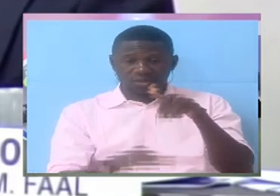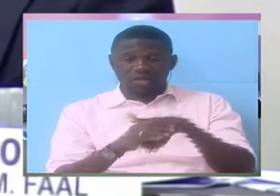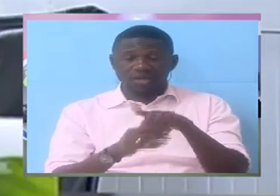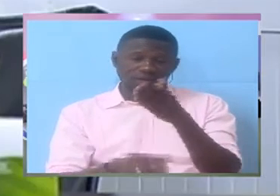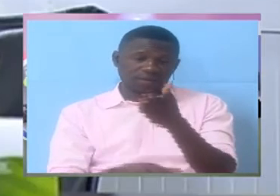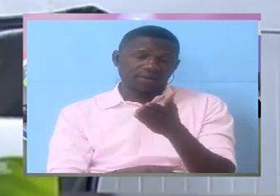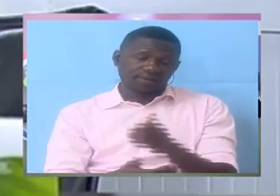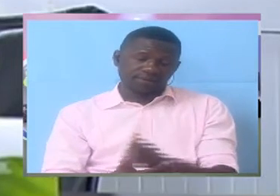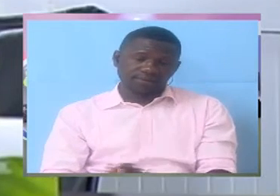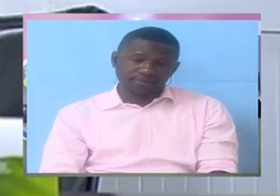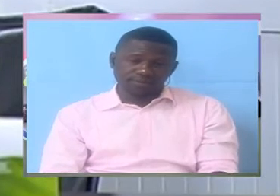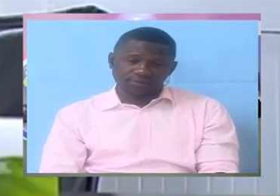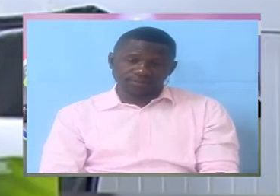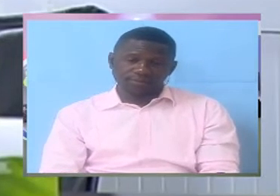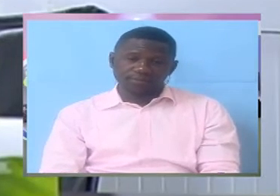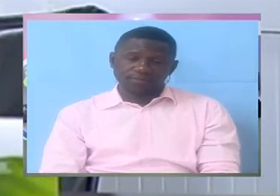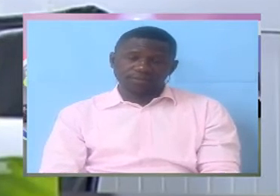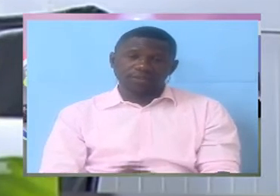counsel.